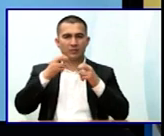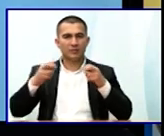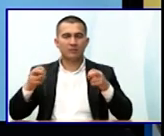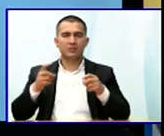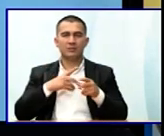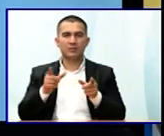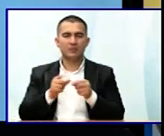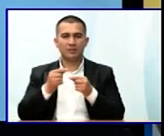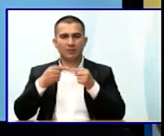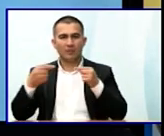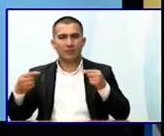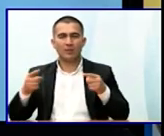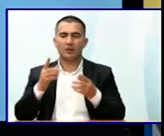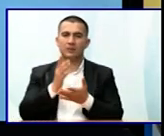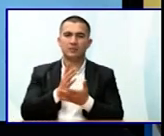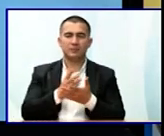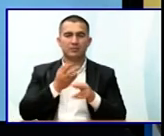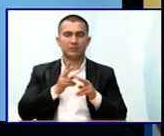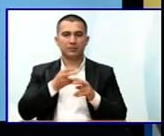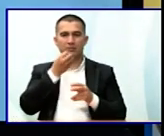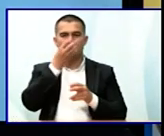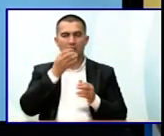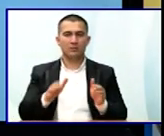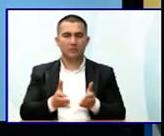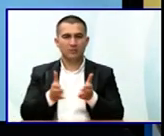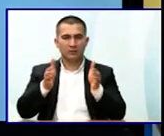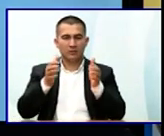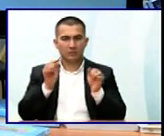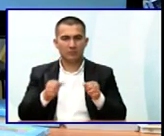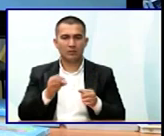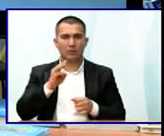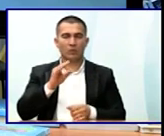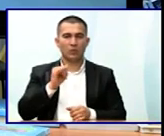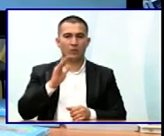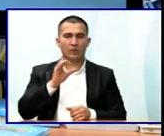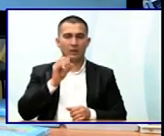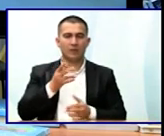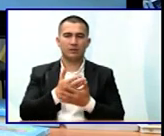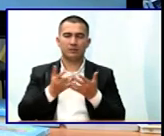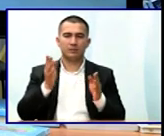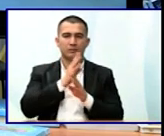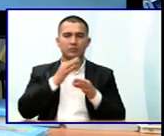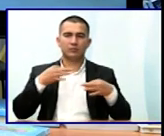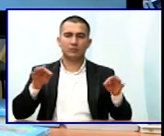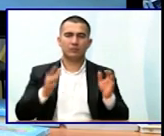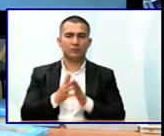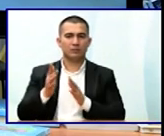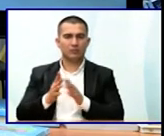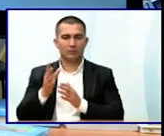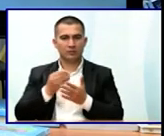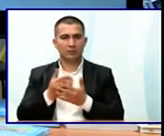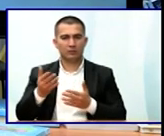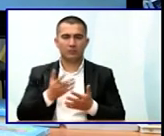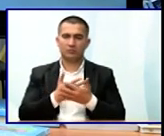o'simliklarimizga gultuvaklarda o'sadigan o'simliklar hamda ochiq yerlarda o'sadigan o'simliklarni